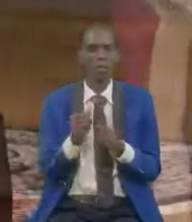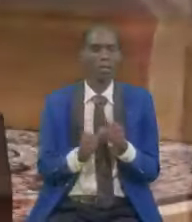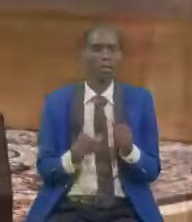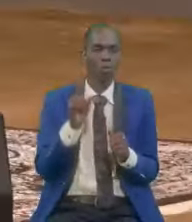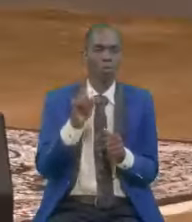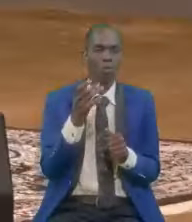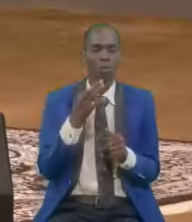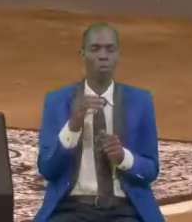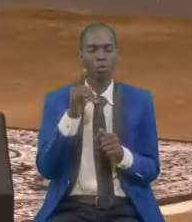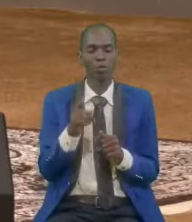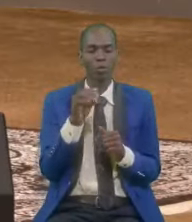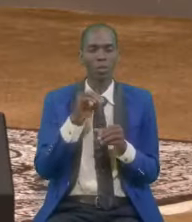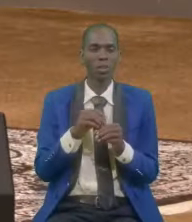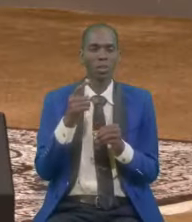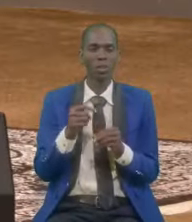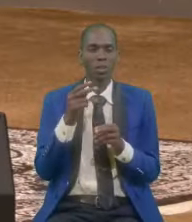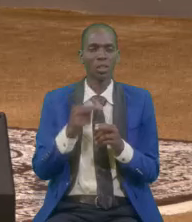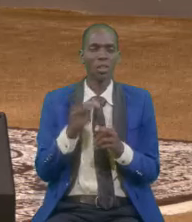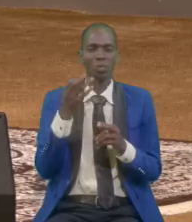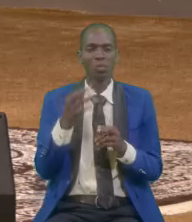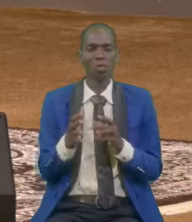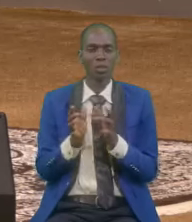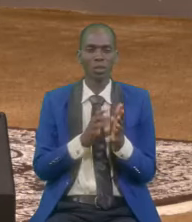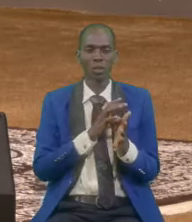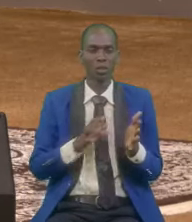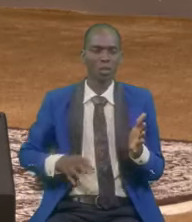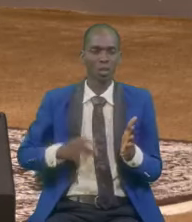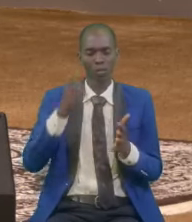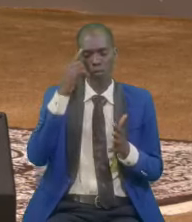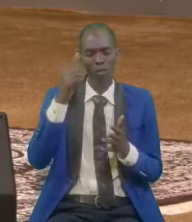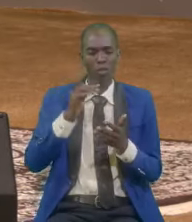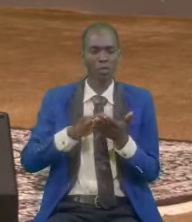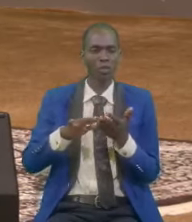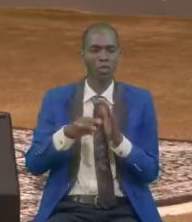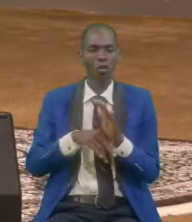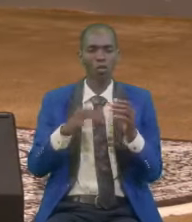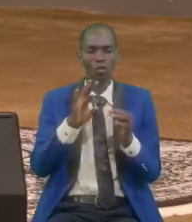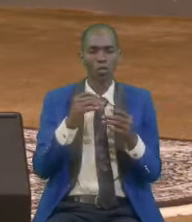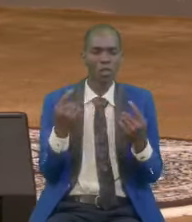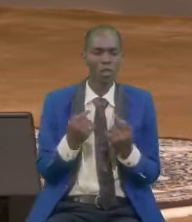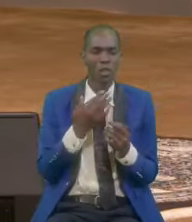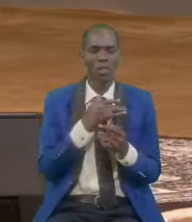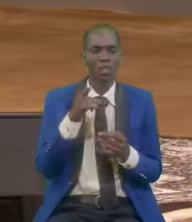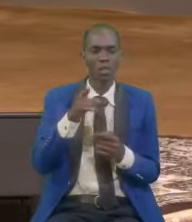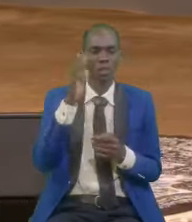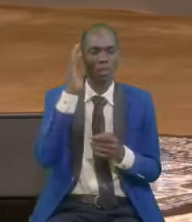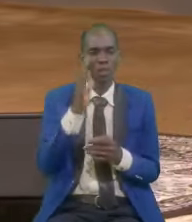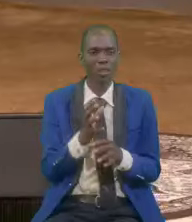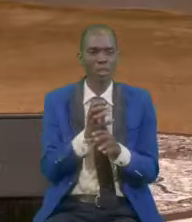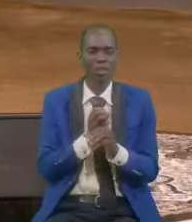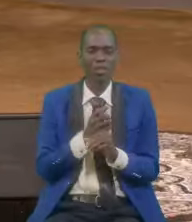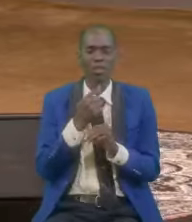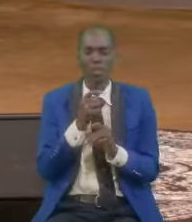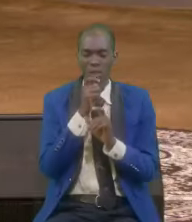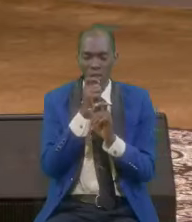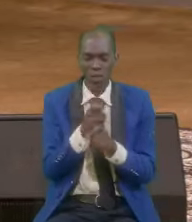in the name of Jesus Christ, for the remission of your sins, and ye shall receive the